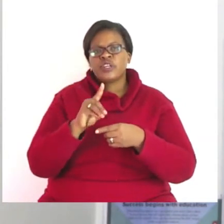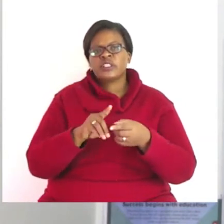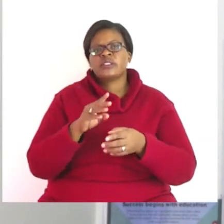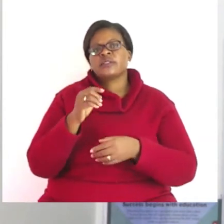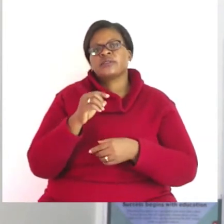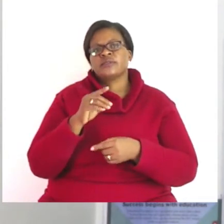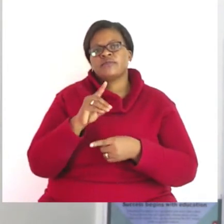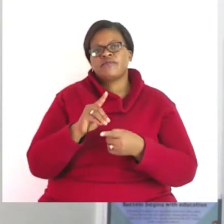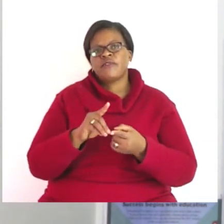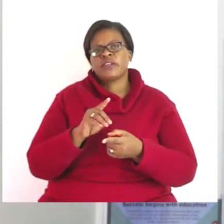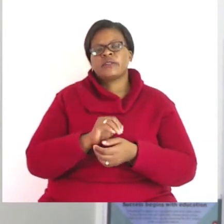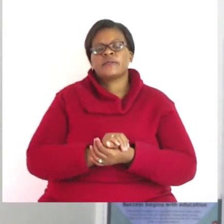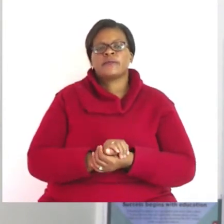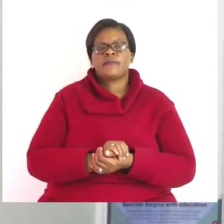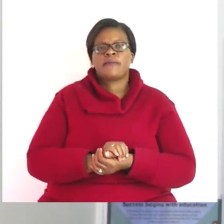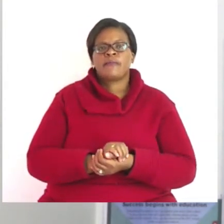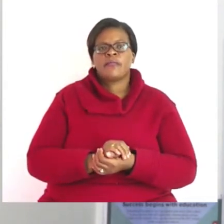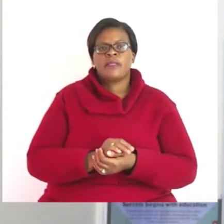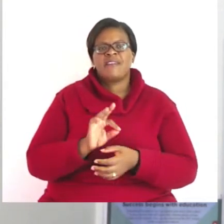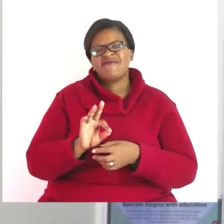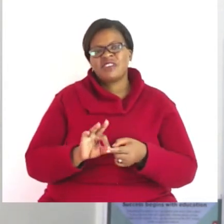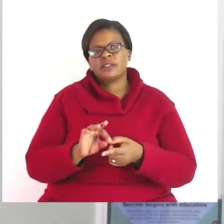A prime factor is a number with